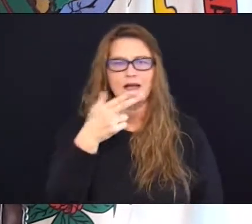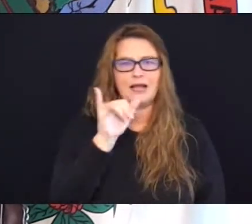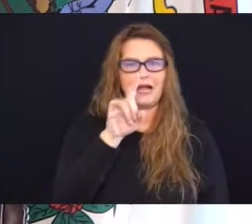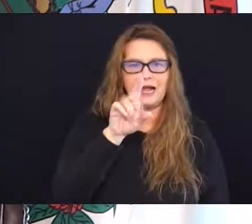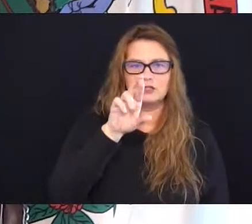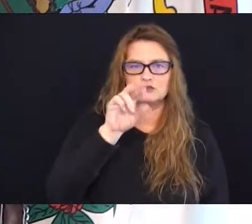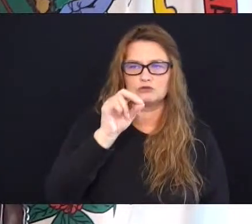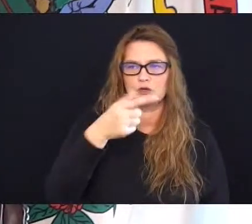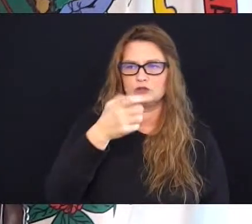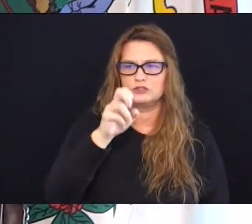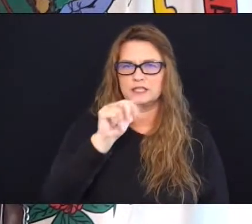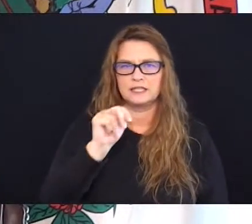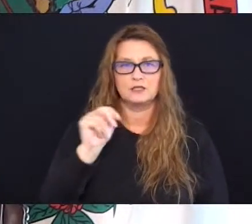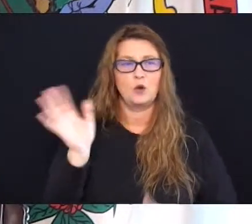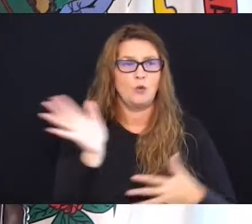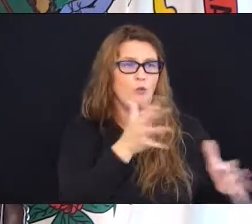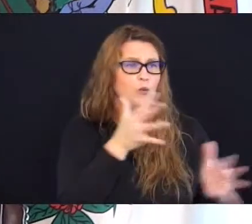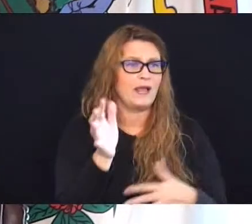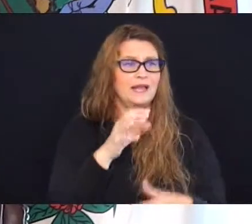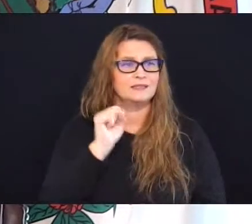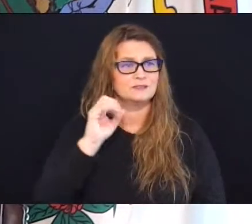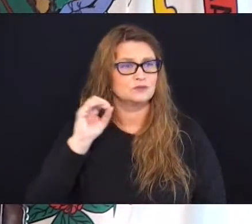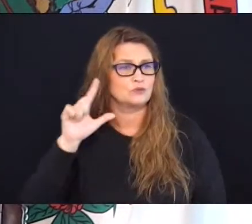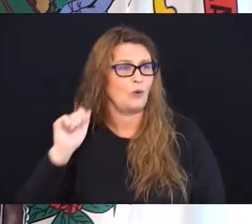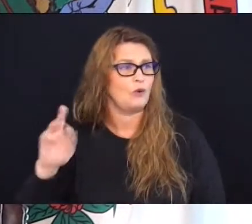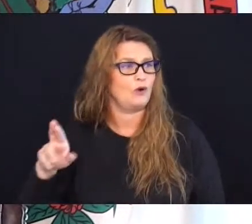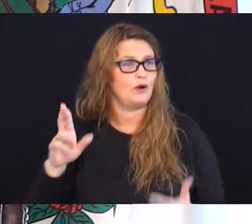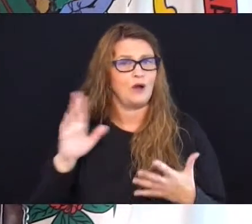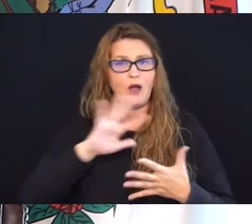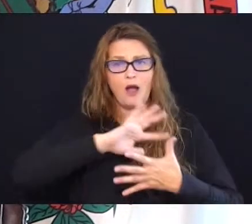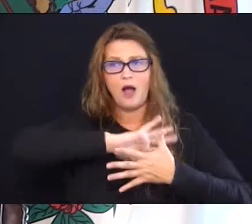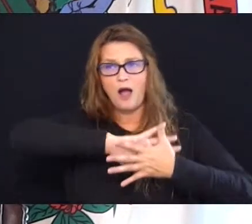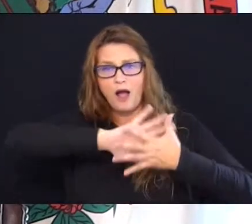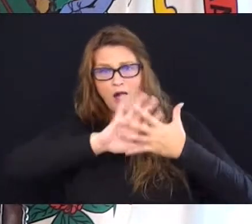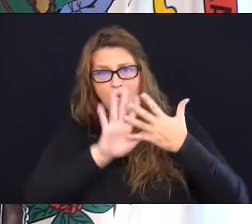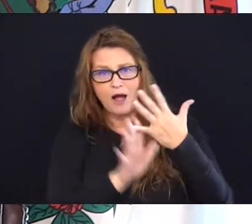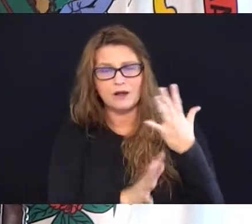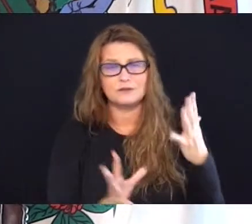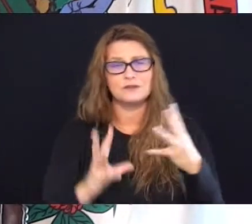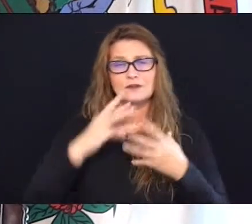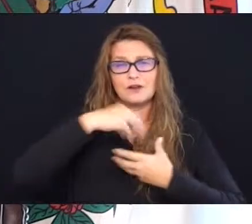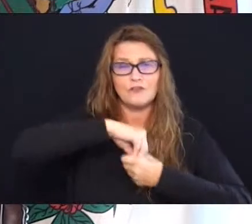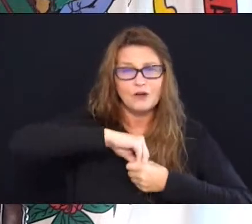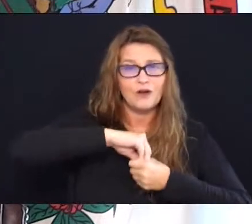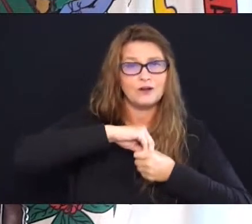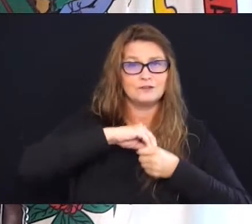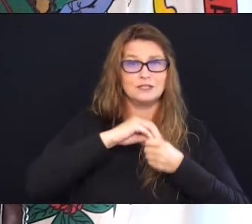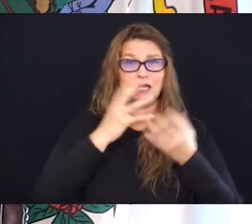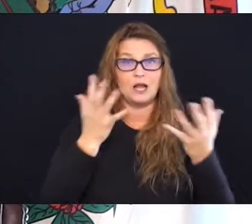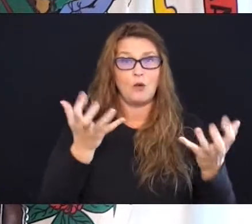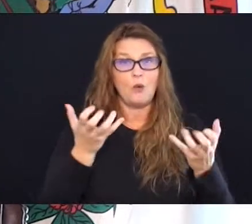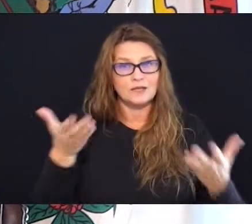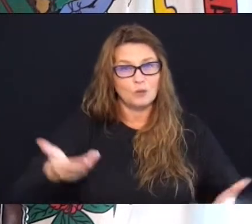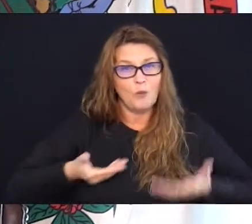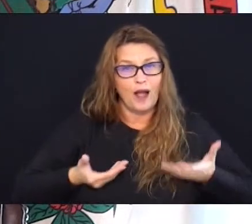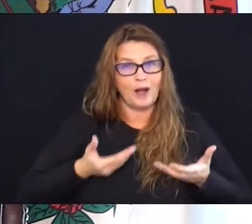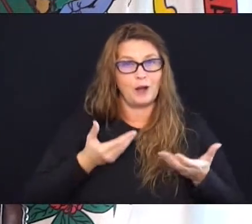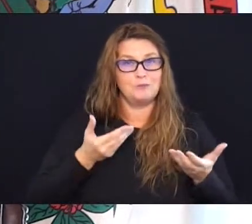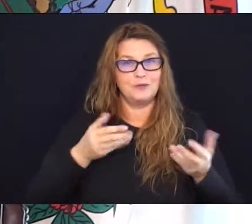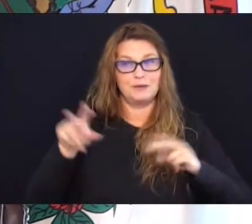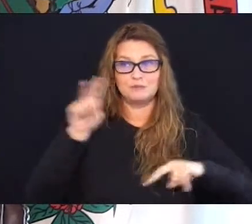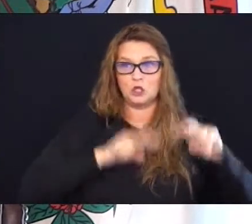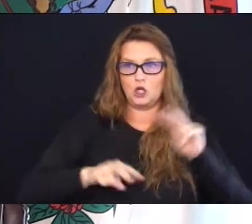whatever, wind, whatever, solar, whatever. We want to be all-encompassing and welcoming to look.